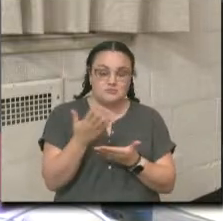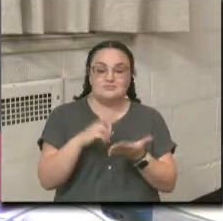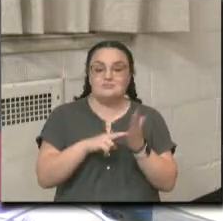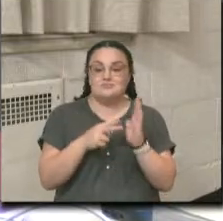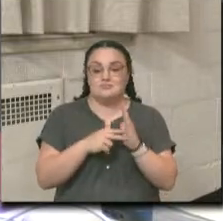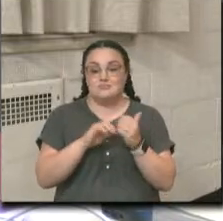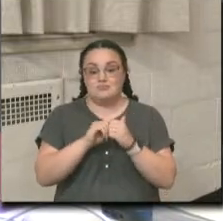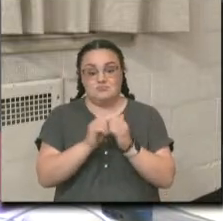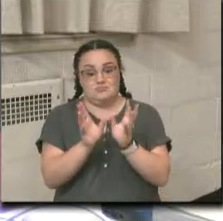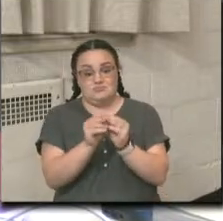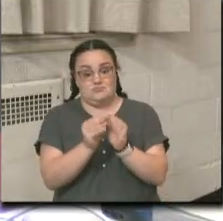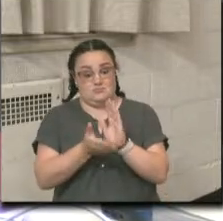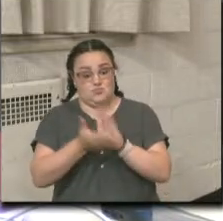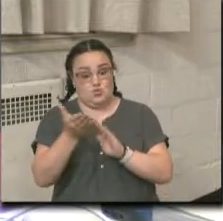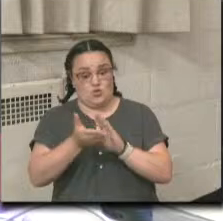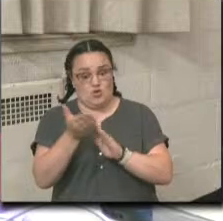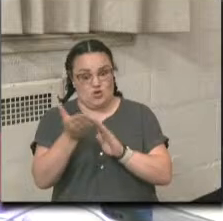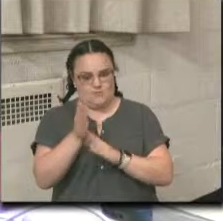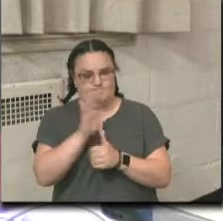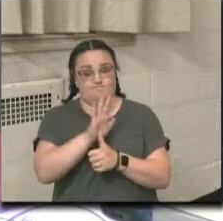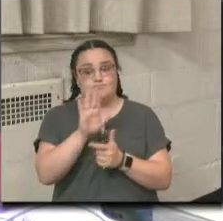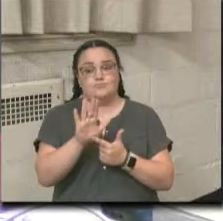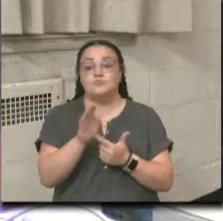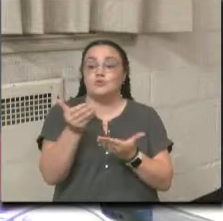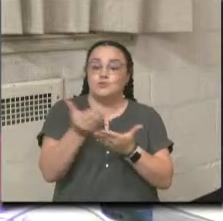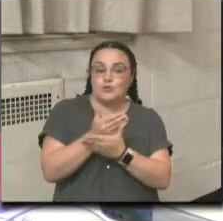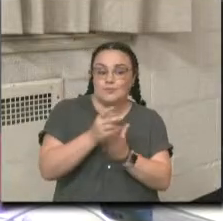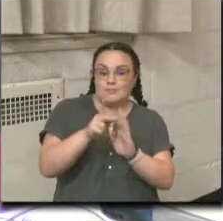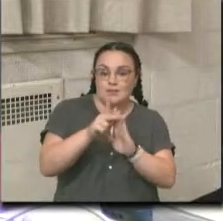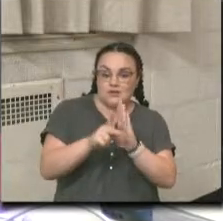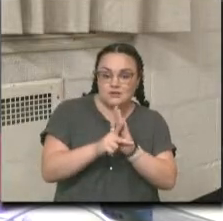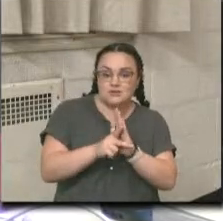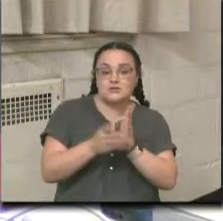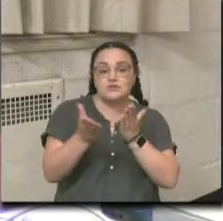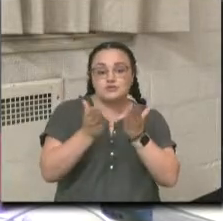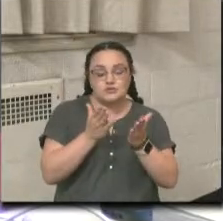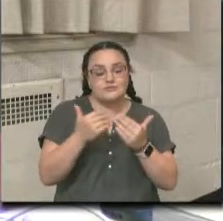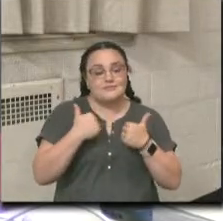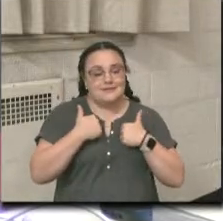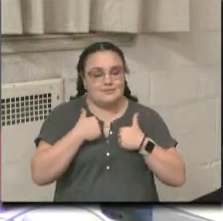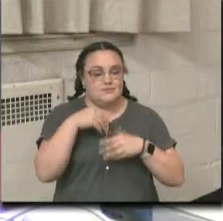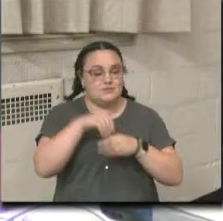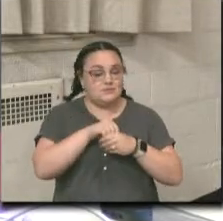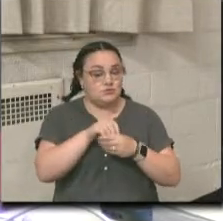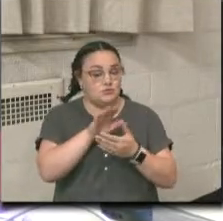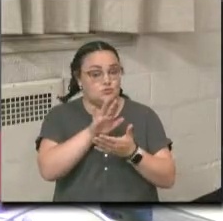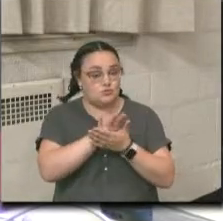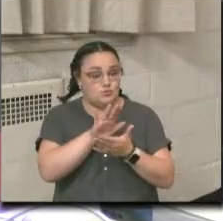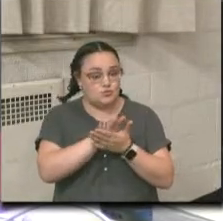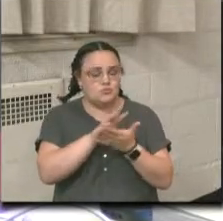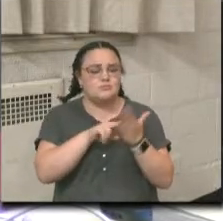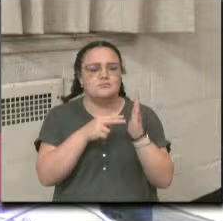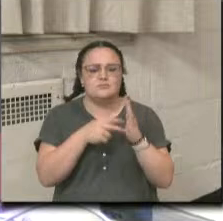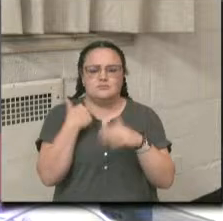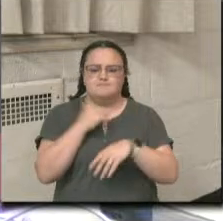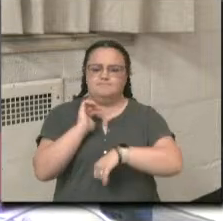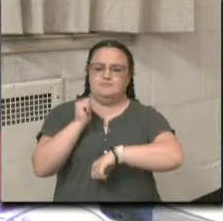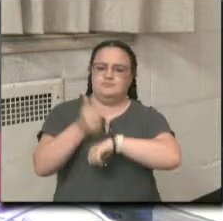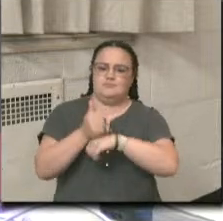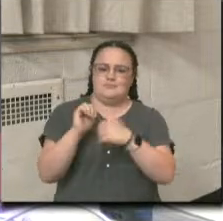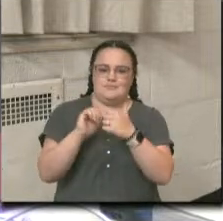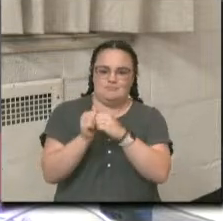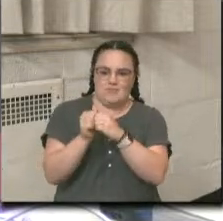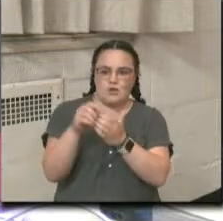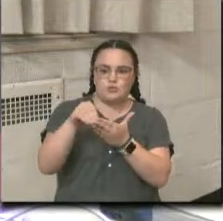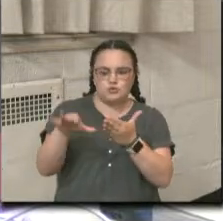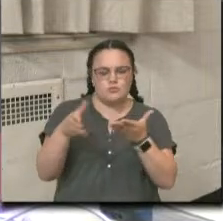and meetings of the board. Item 8.2, New Policy, Service Animals in Schools. This policy aims to provide guidelines permitting the use of service